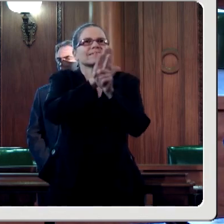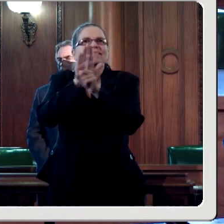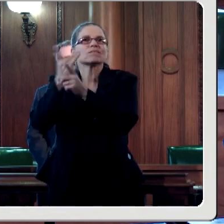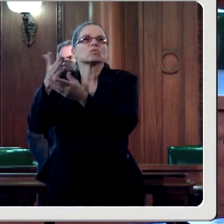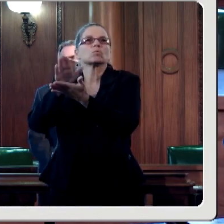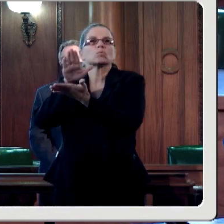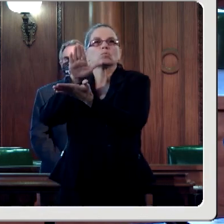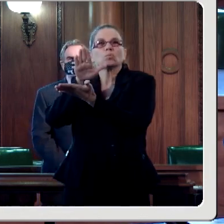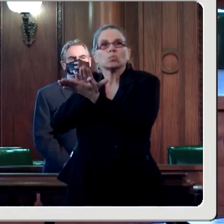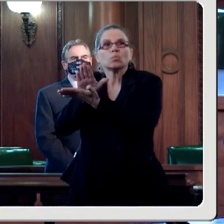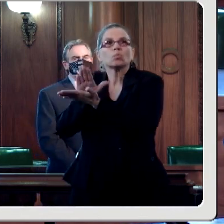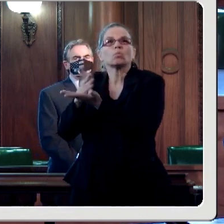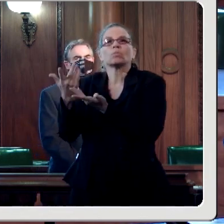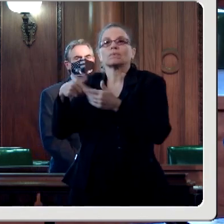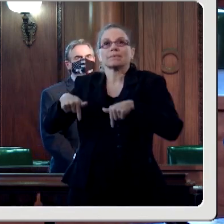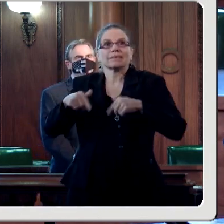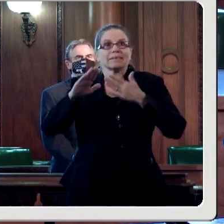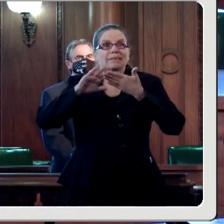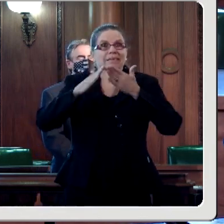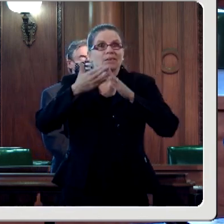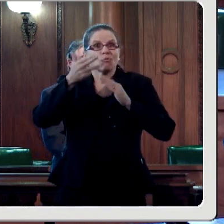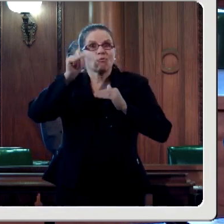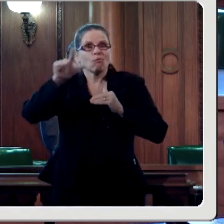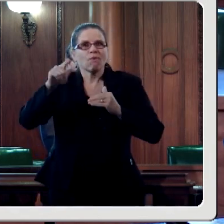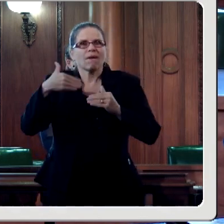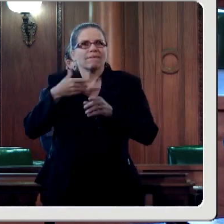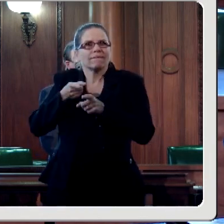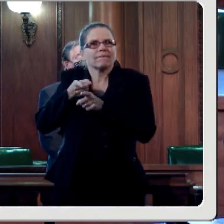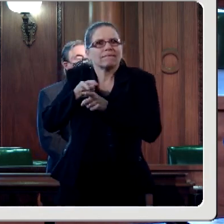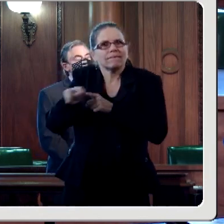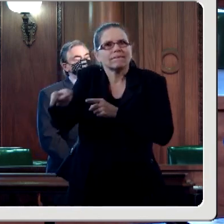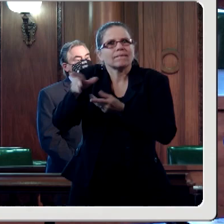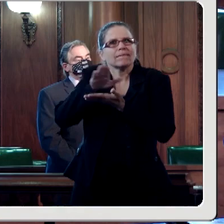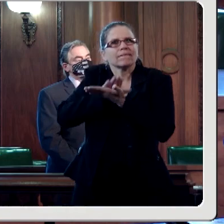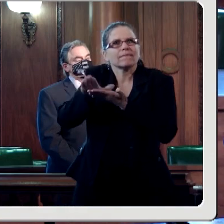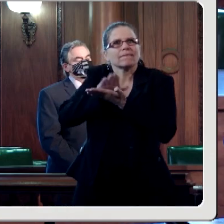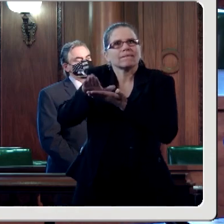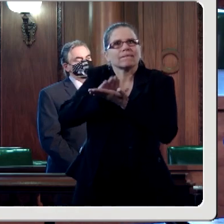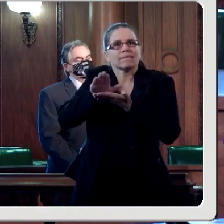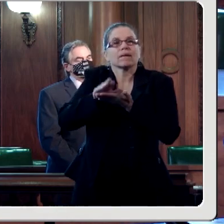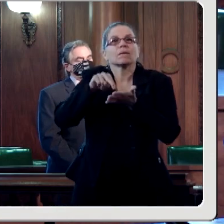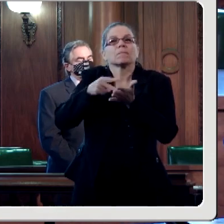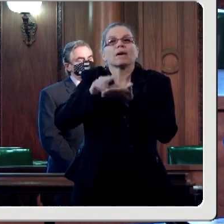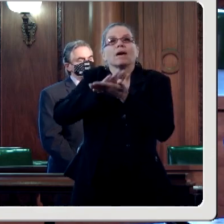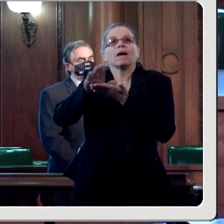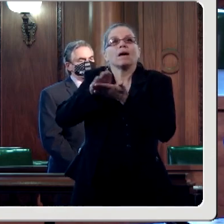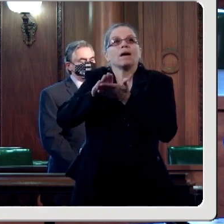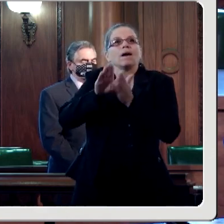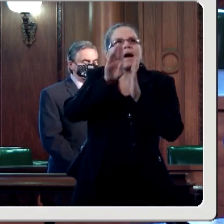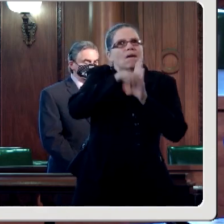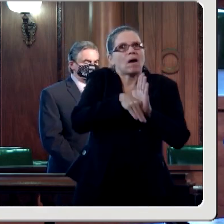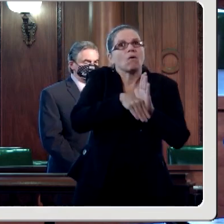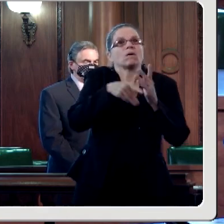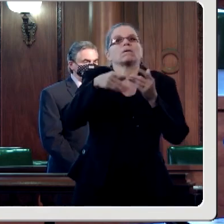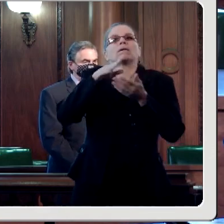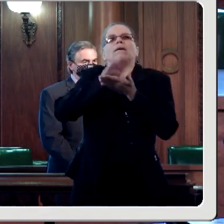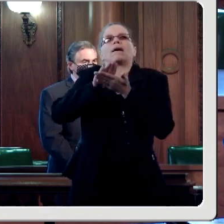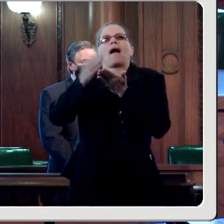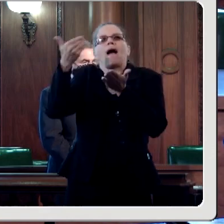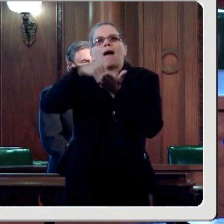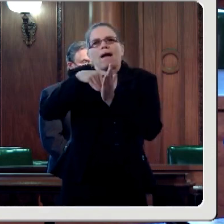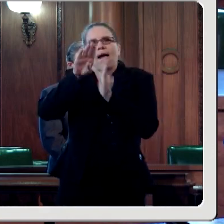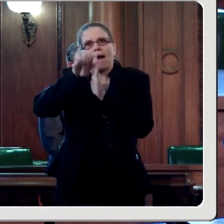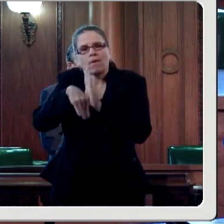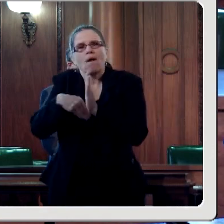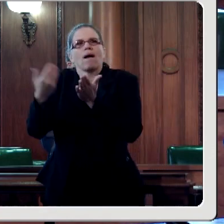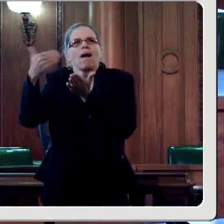and we will probably be doing passes through every half hour. And we feel this is important as we hear from our